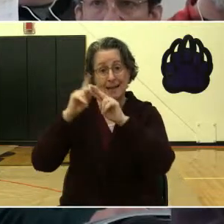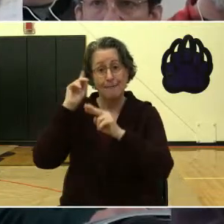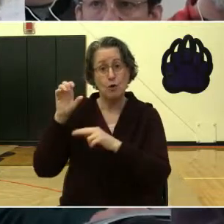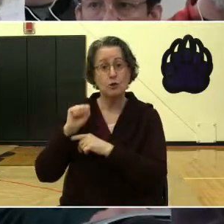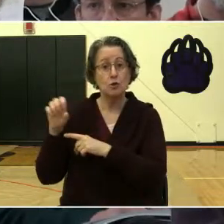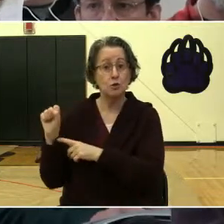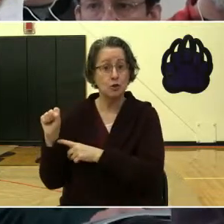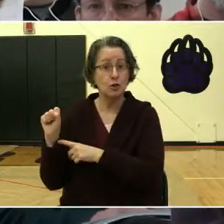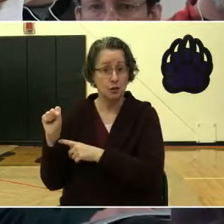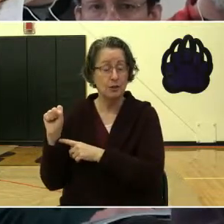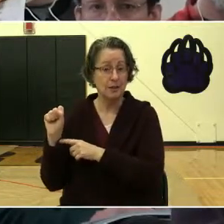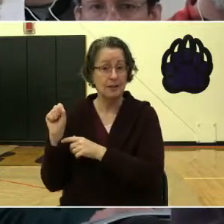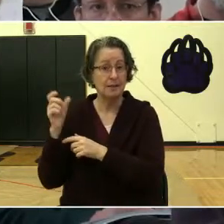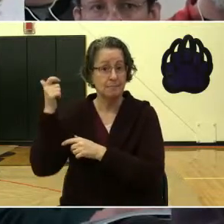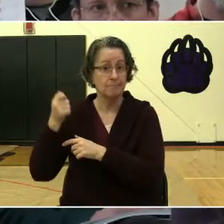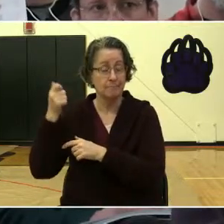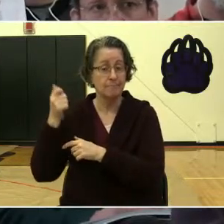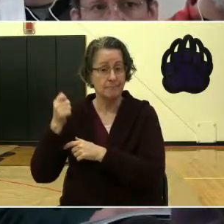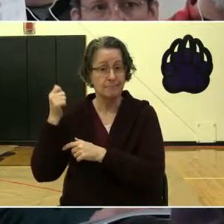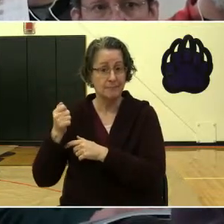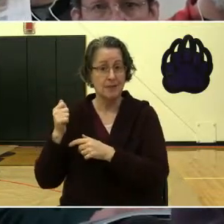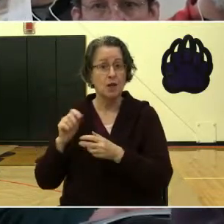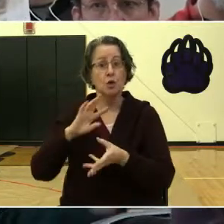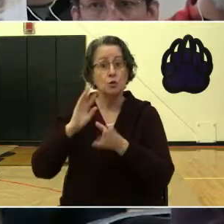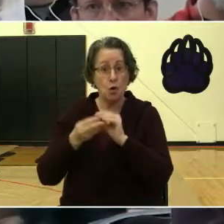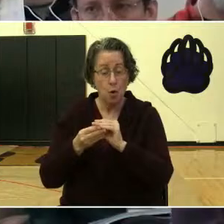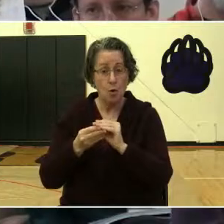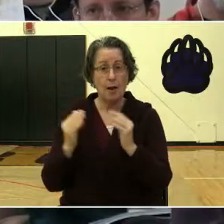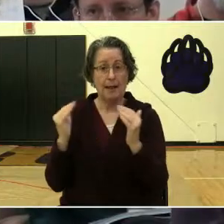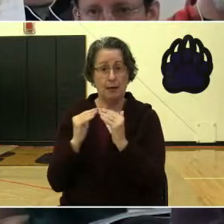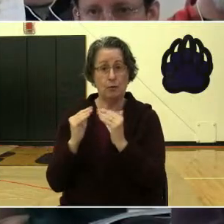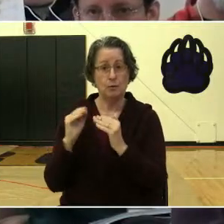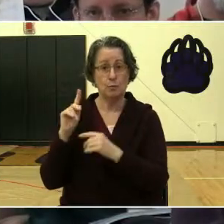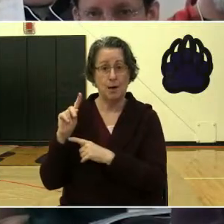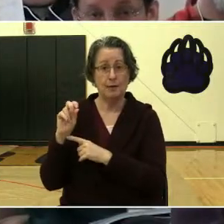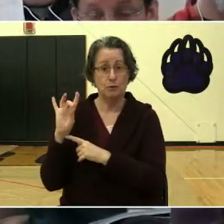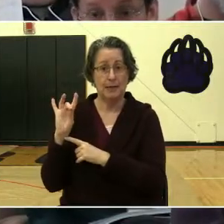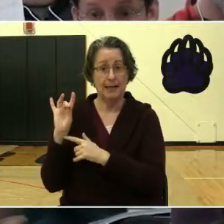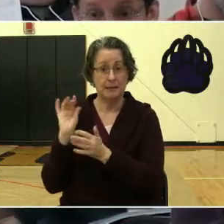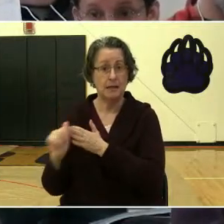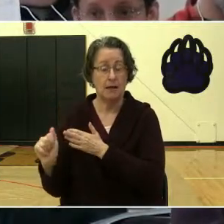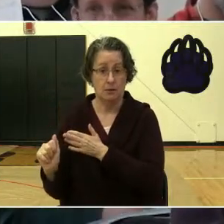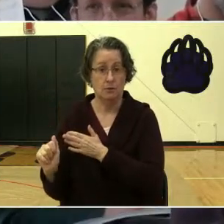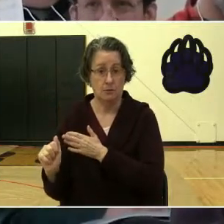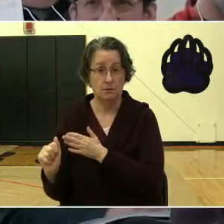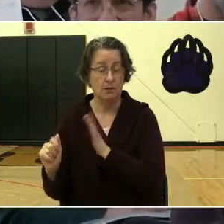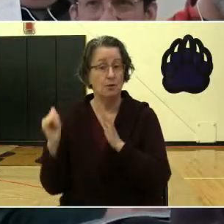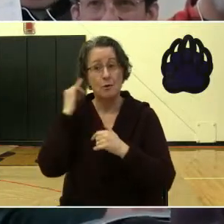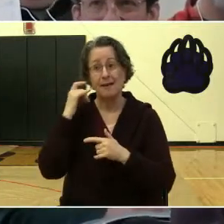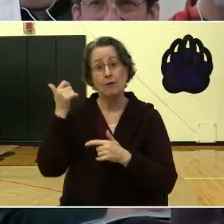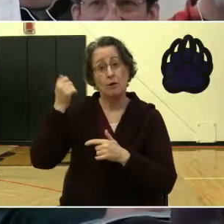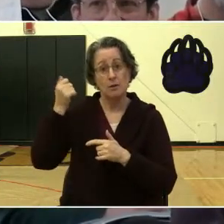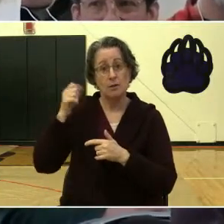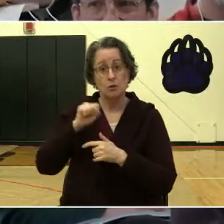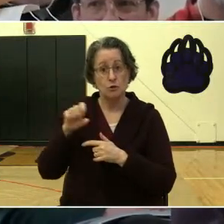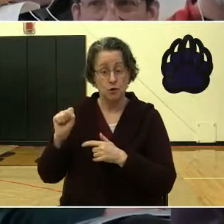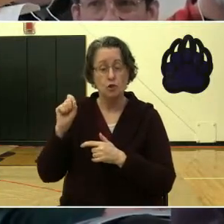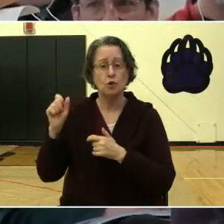to $108 for the entire year so if you're on Social Security you're going to receive